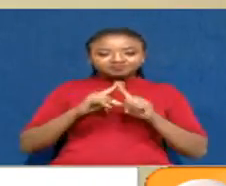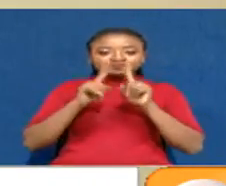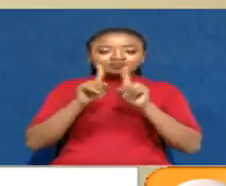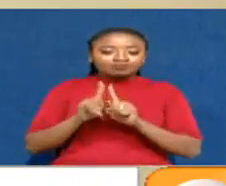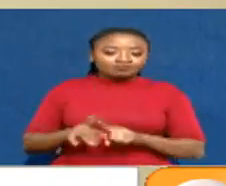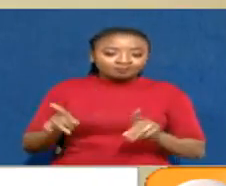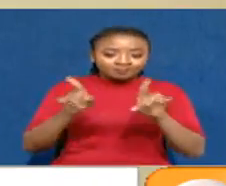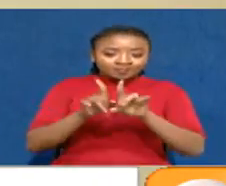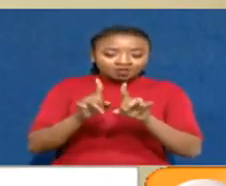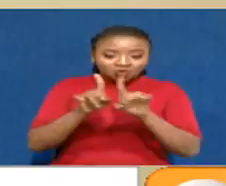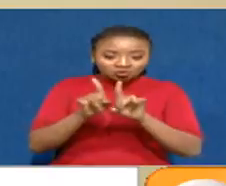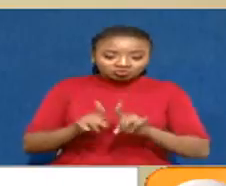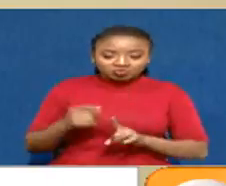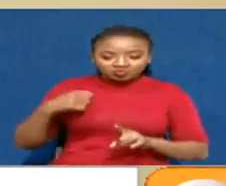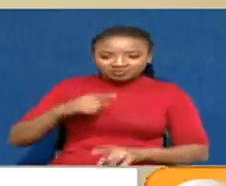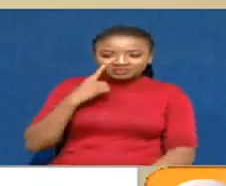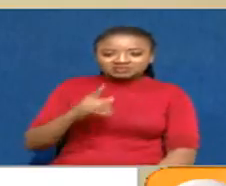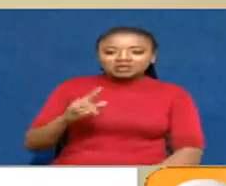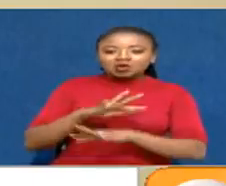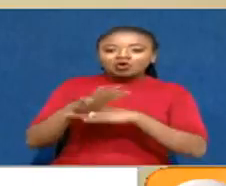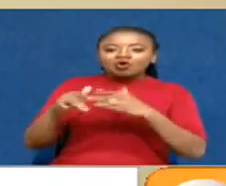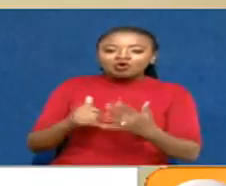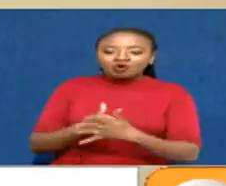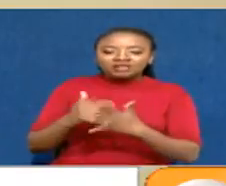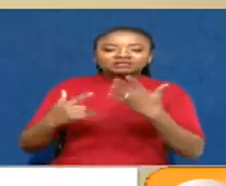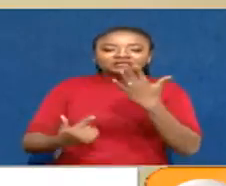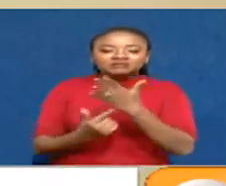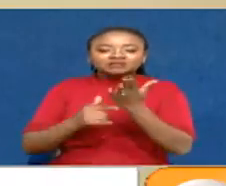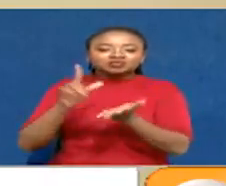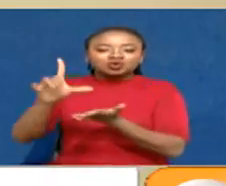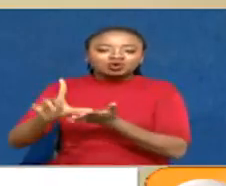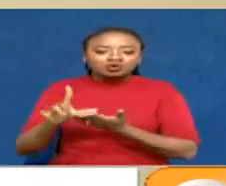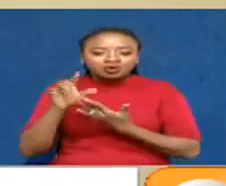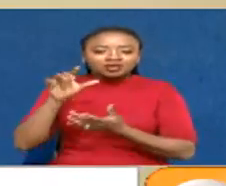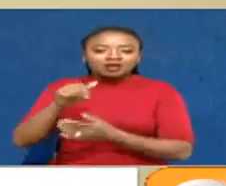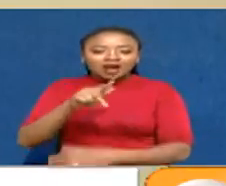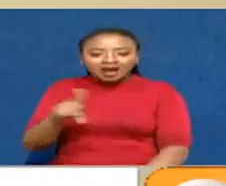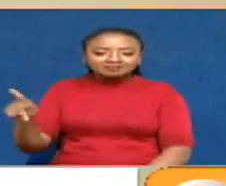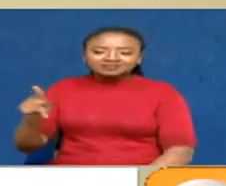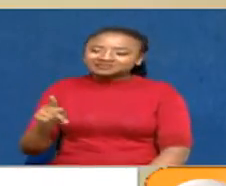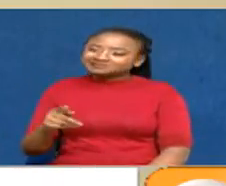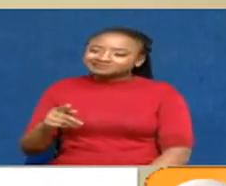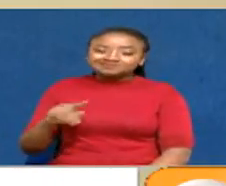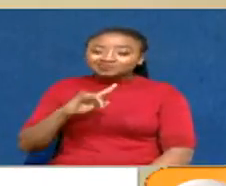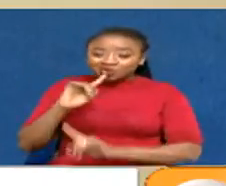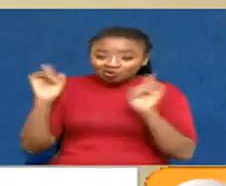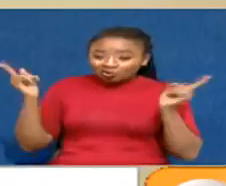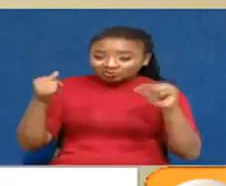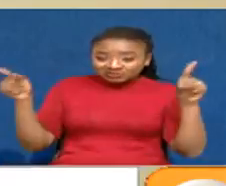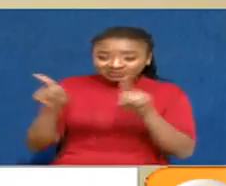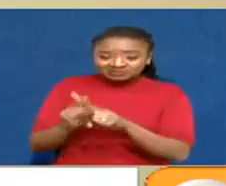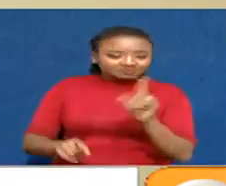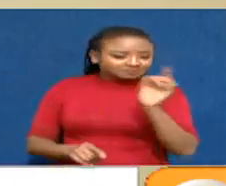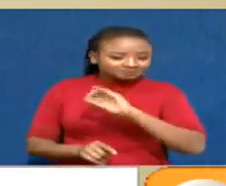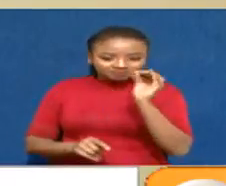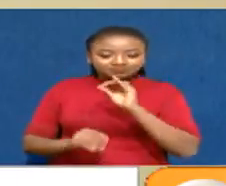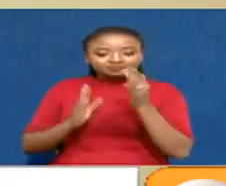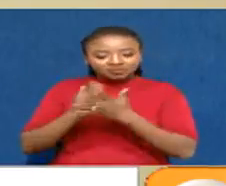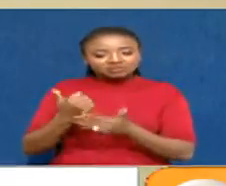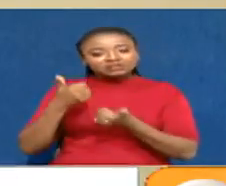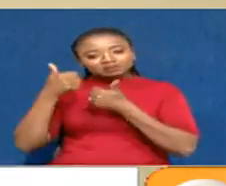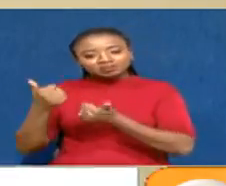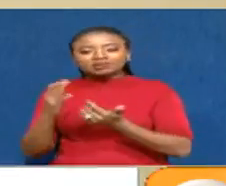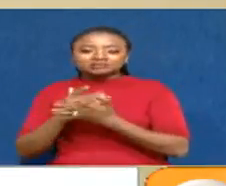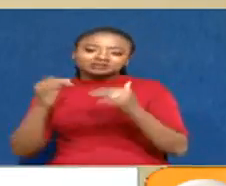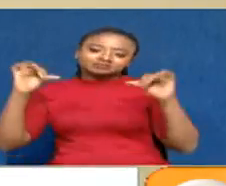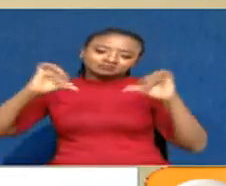make sure that you're not treating digital lenders like banks, because in essence, we're not the same. We present very different risks to Kenya and very different